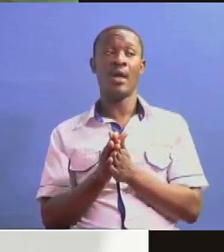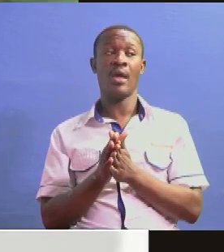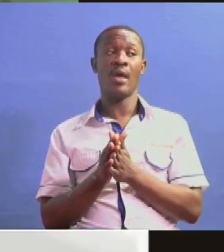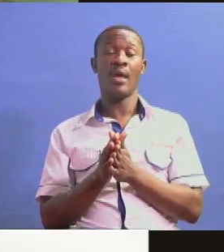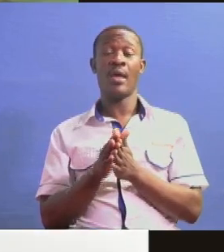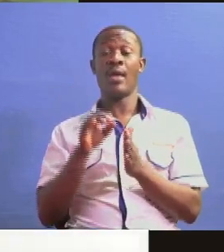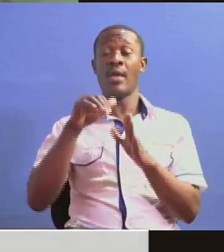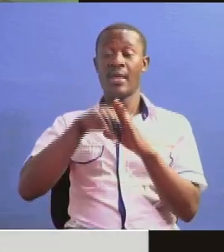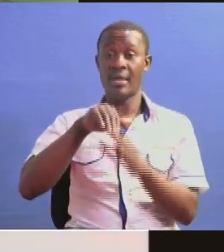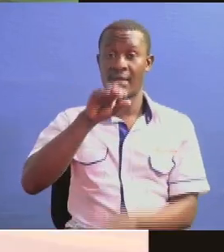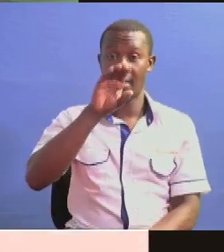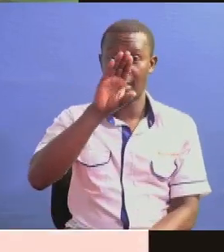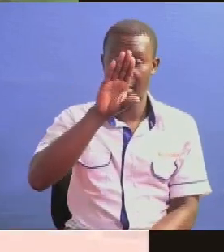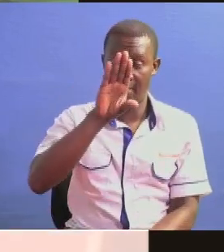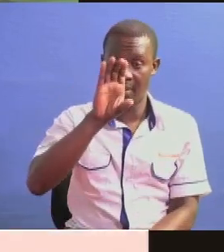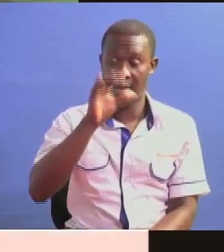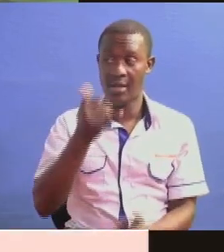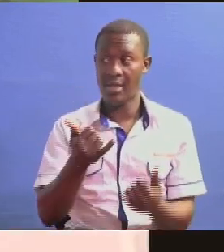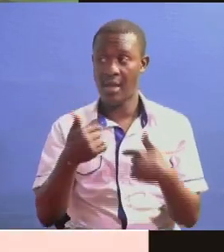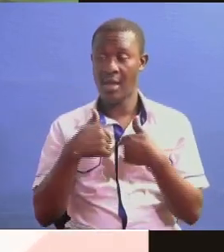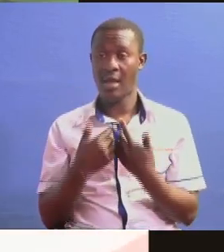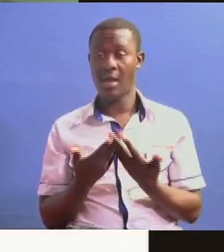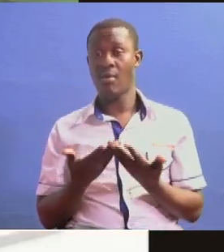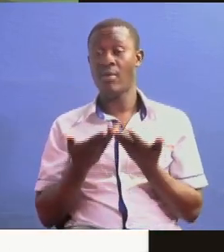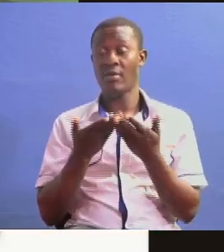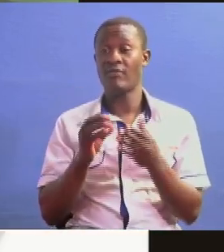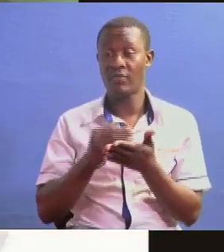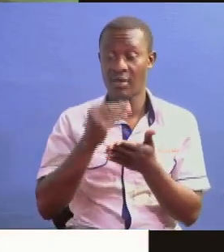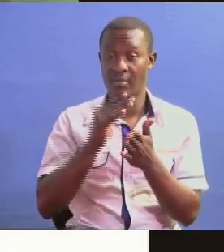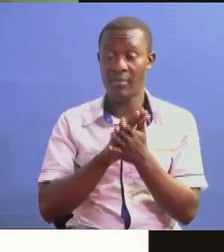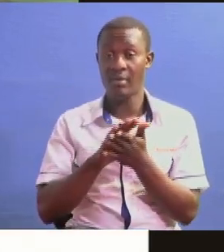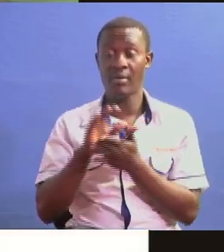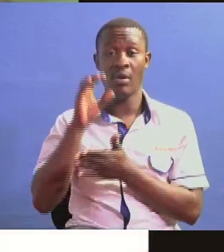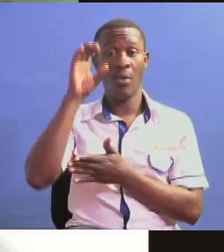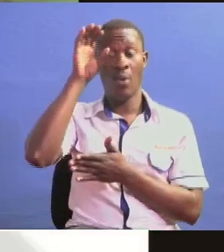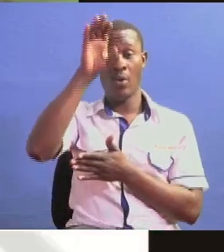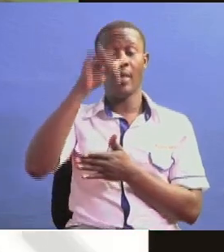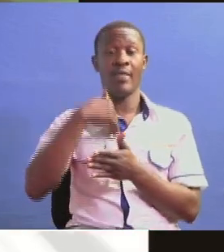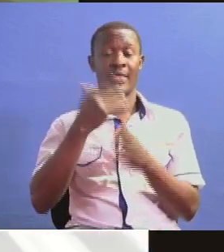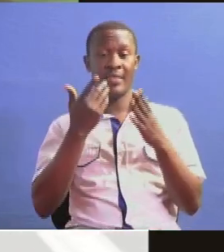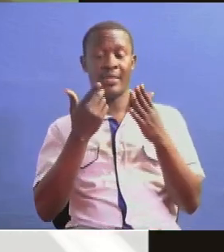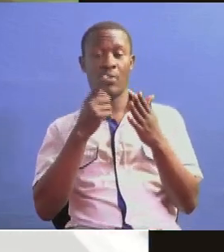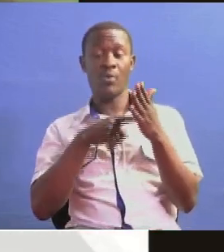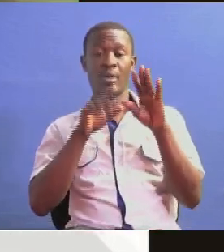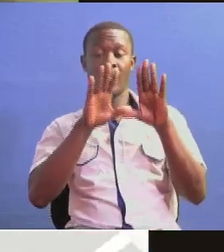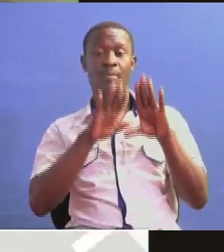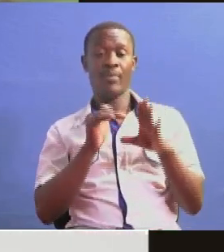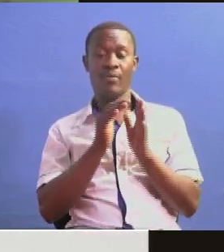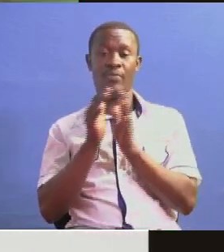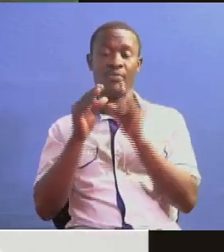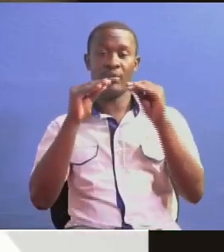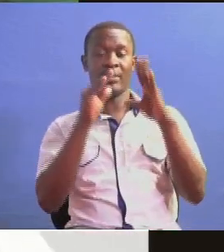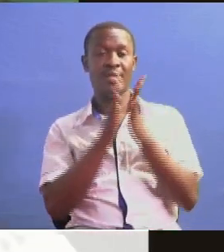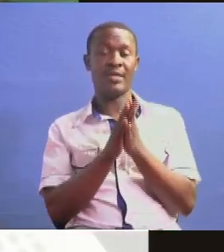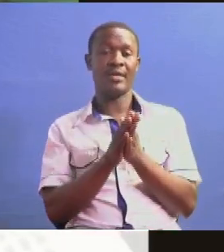In CBC now, we are not giving the learner content. Okay. The teacher, what is important on the part of the teacher is